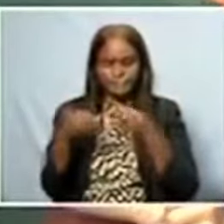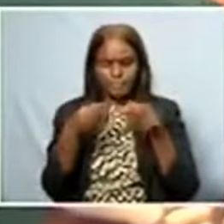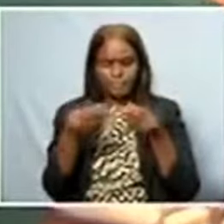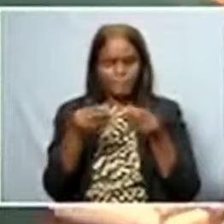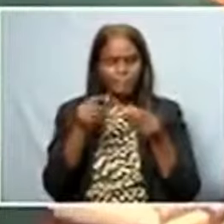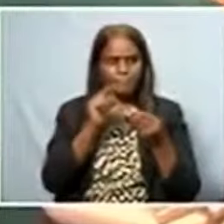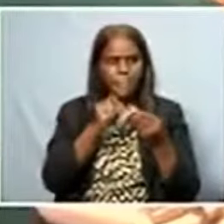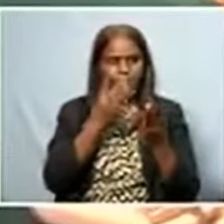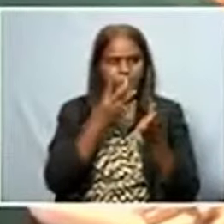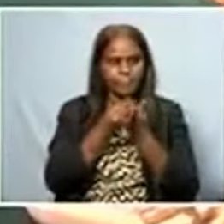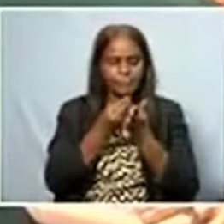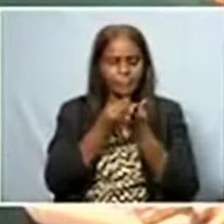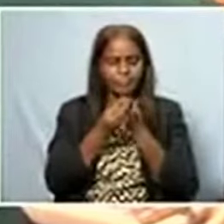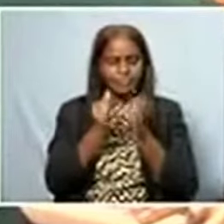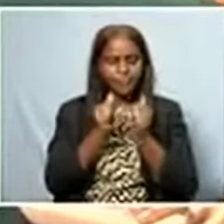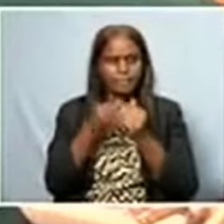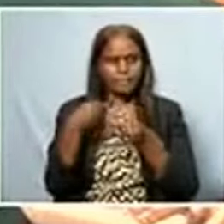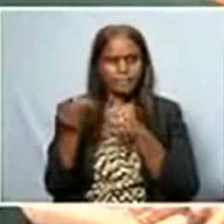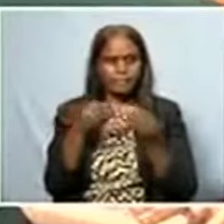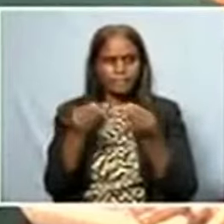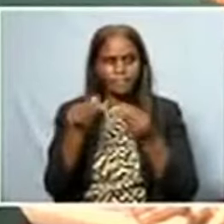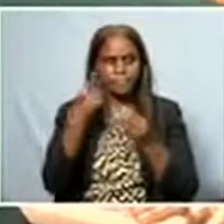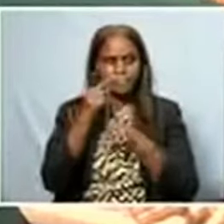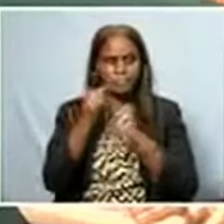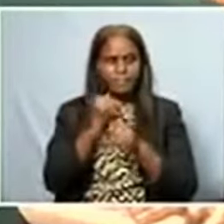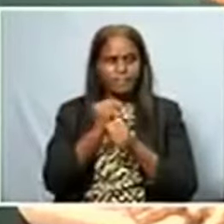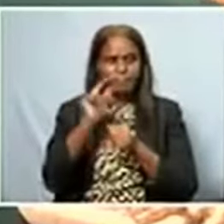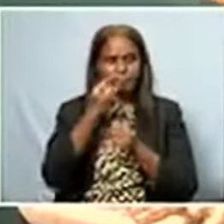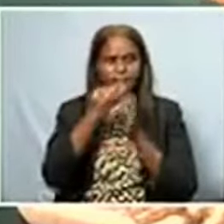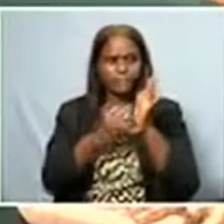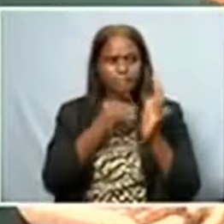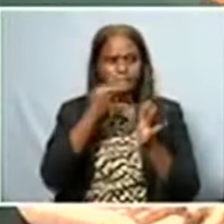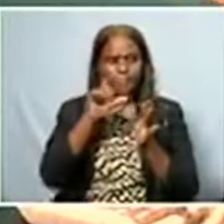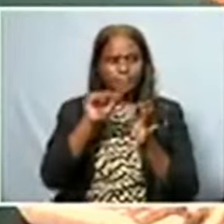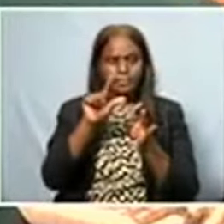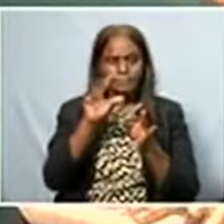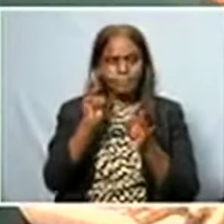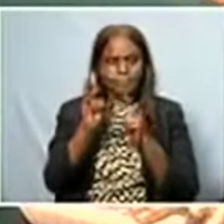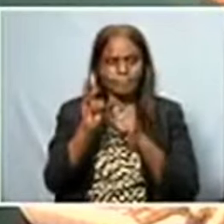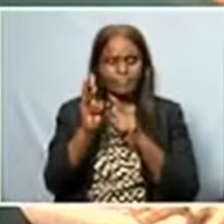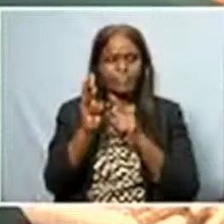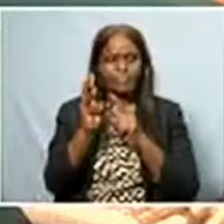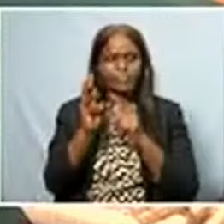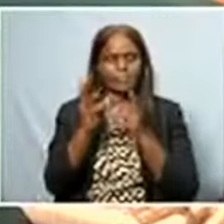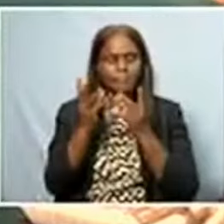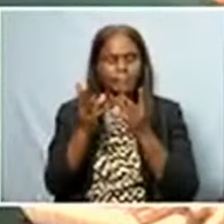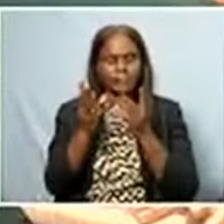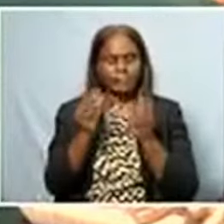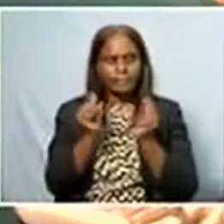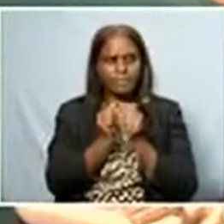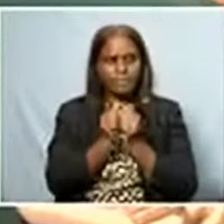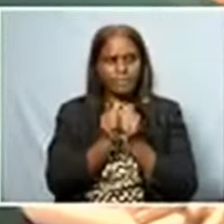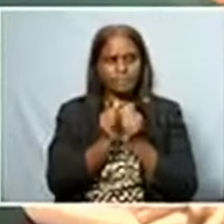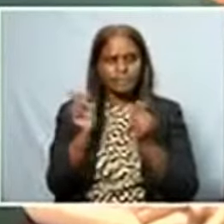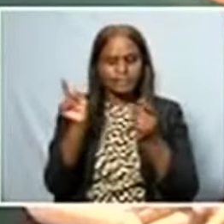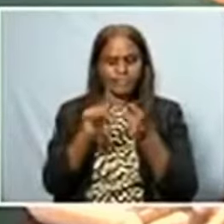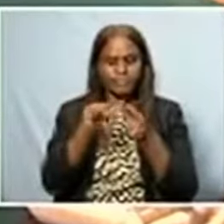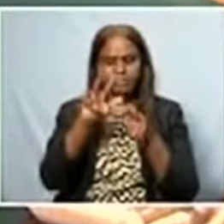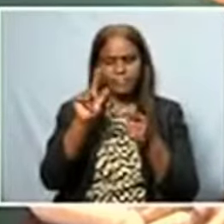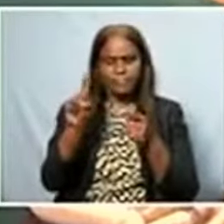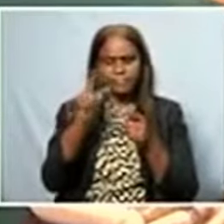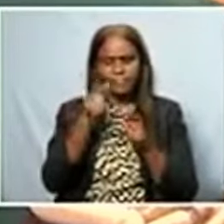the Estimates of Revenue and Expenditure for the year 1st January 2026 to 31st December